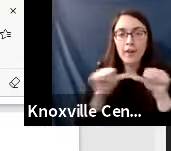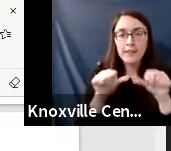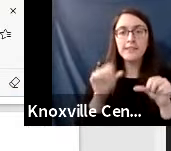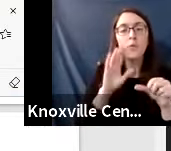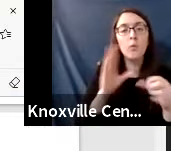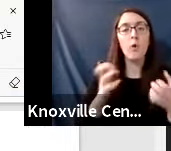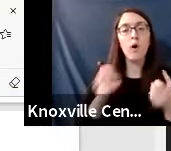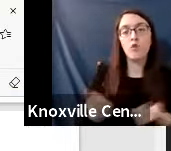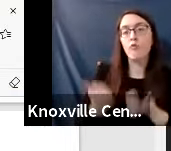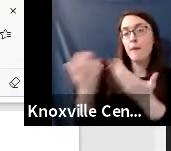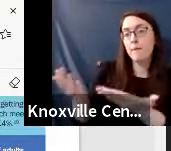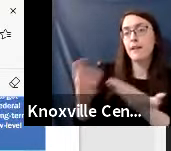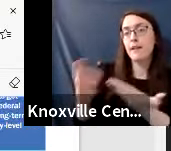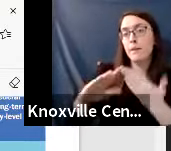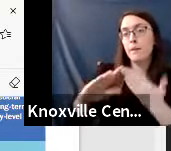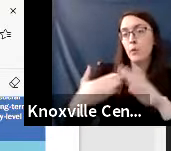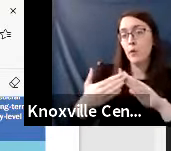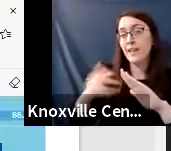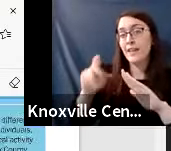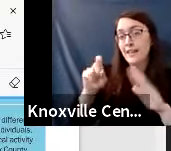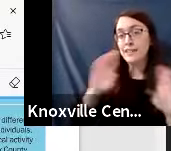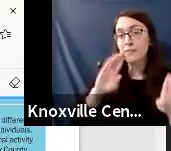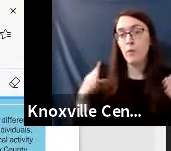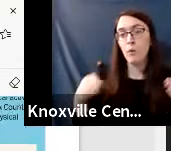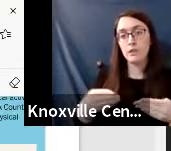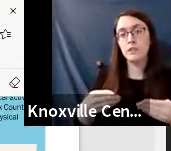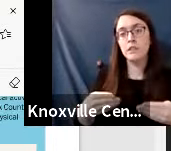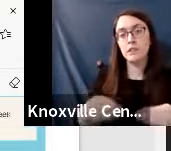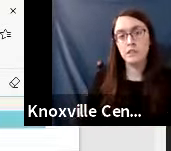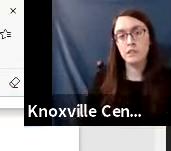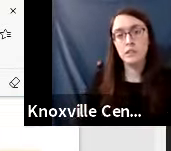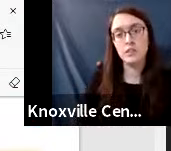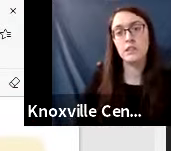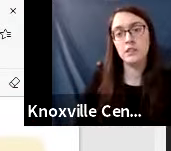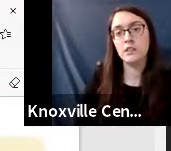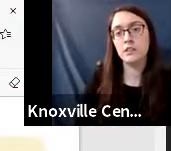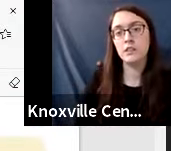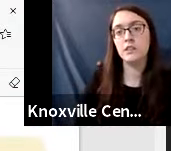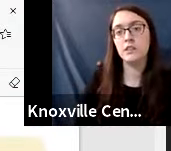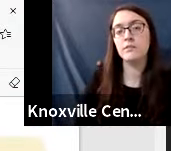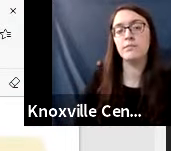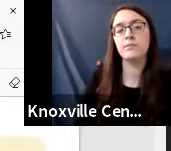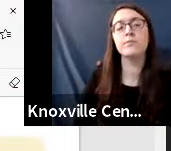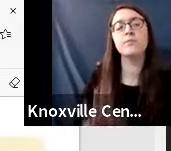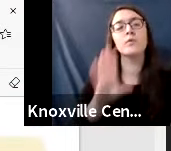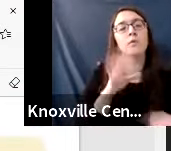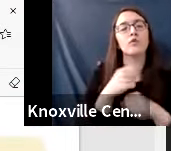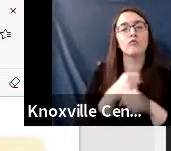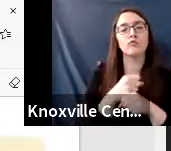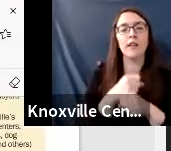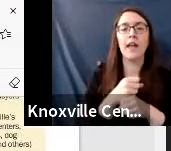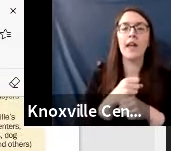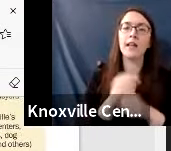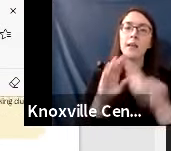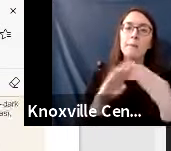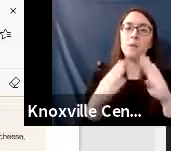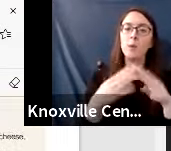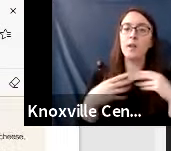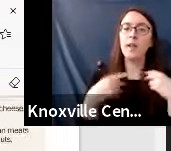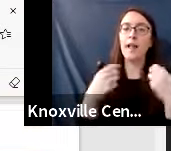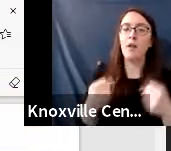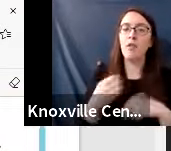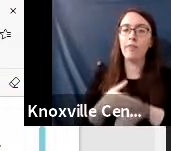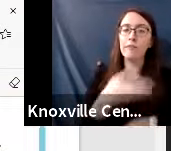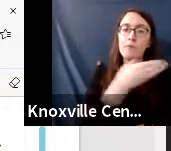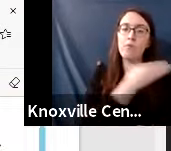recommend to the community that we focus on. And they will create what's called the Community Health Improvement Plan, which